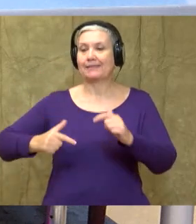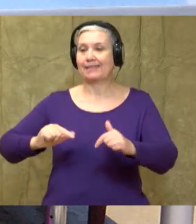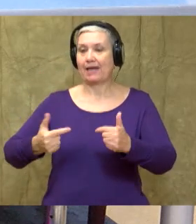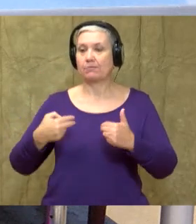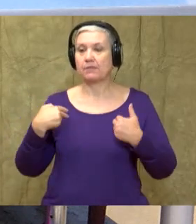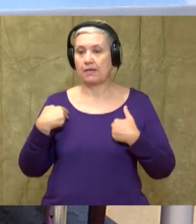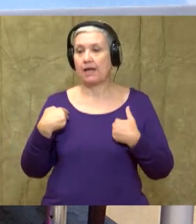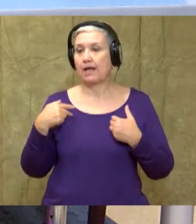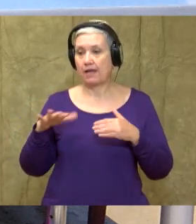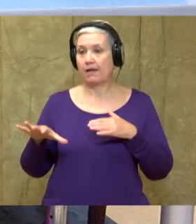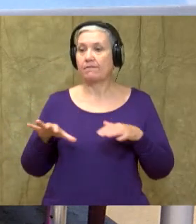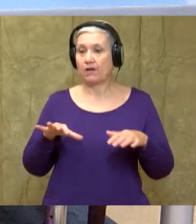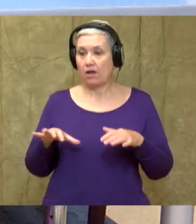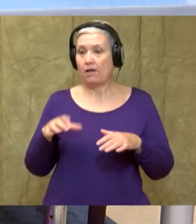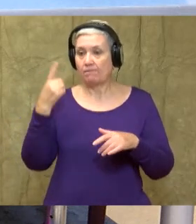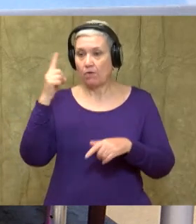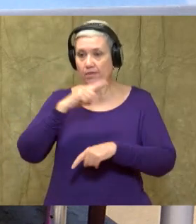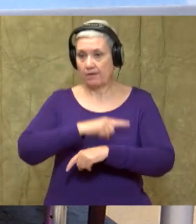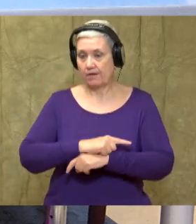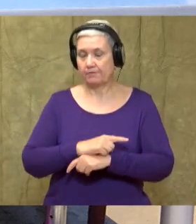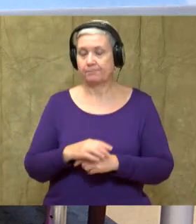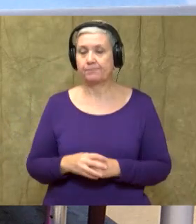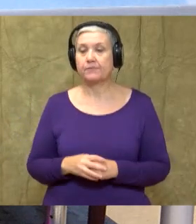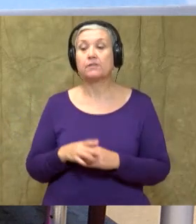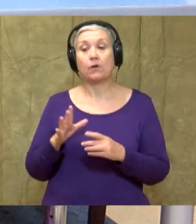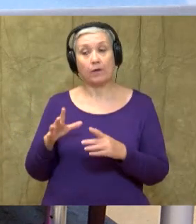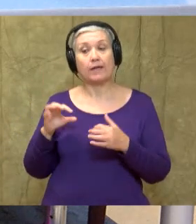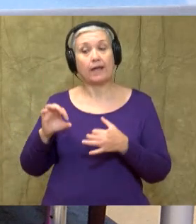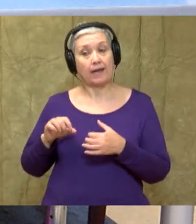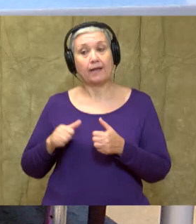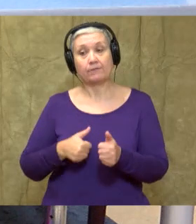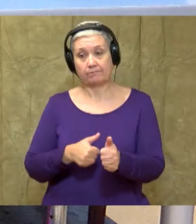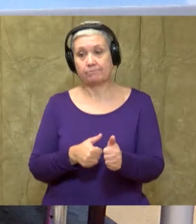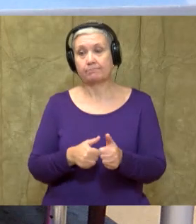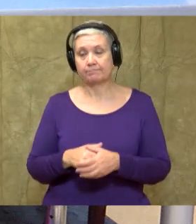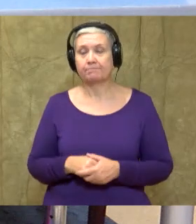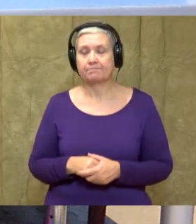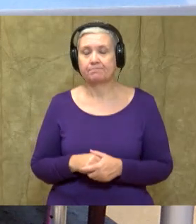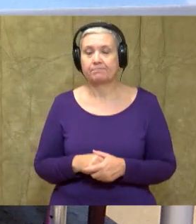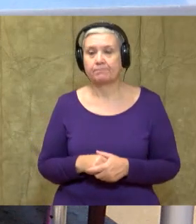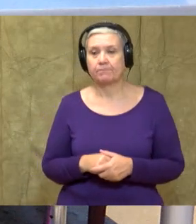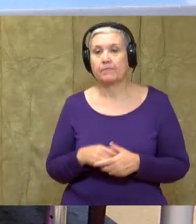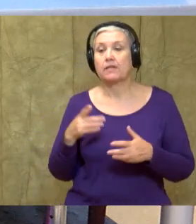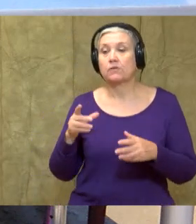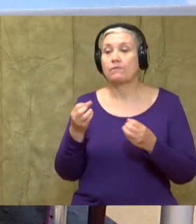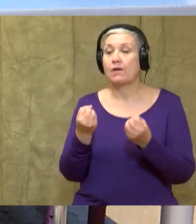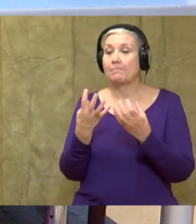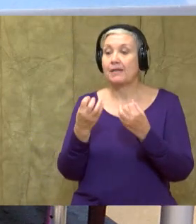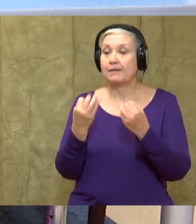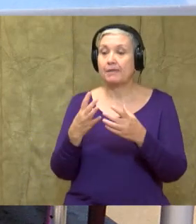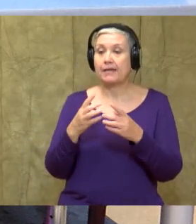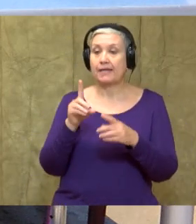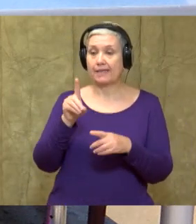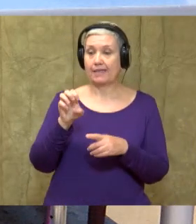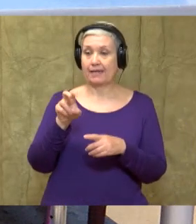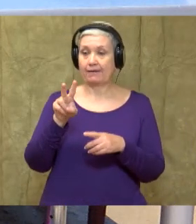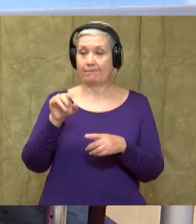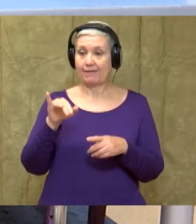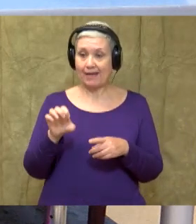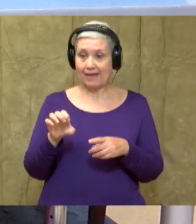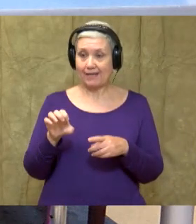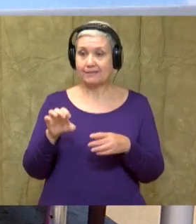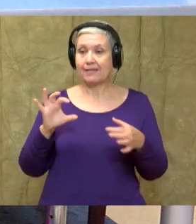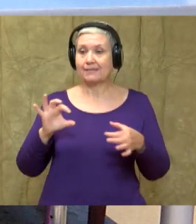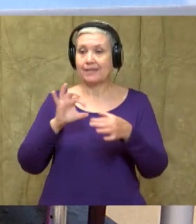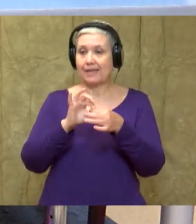smart device can track you even when you're not using it. So when you have multiple devices that are connected to the same Wi-Fi source,